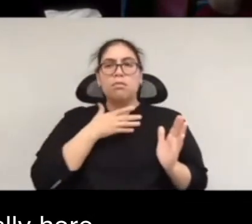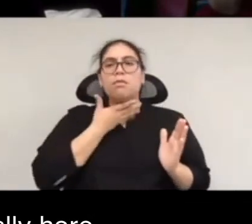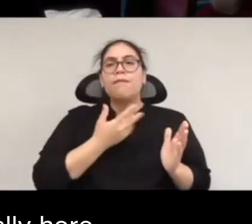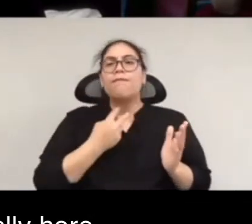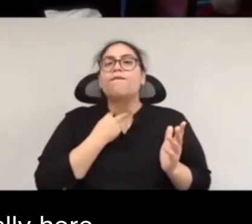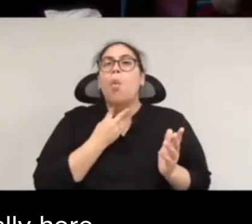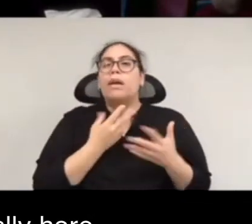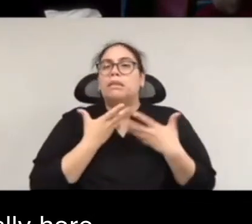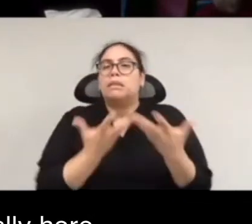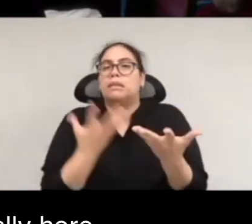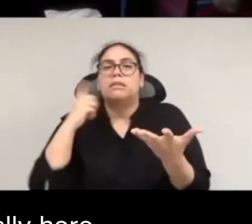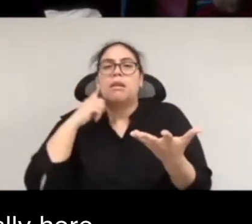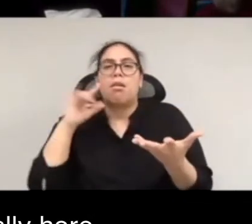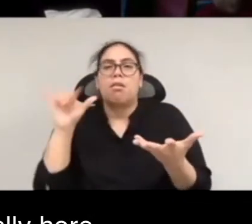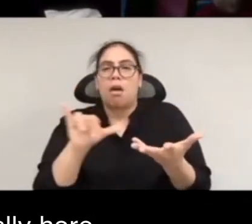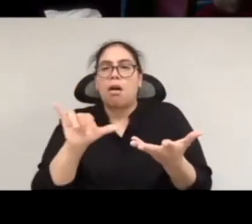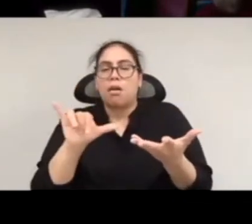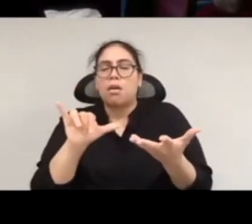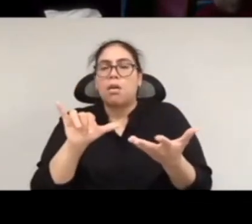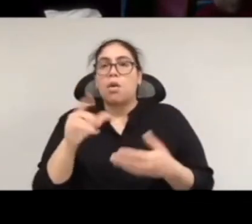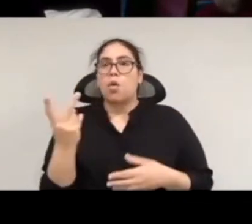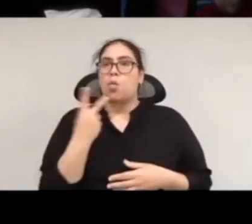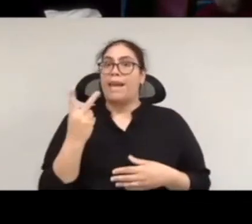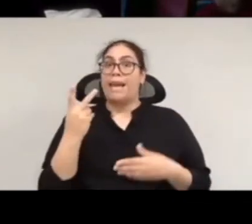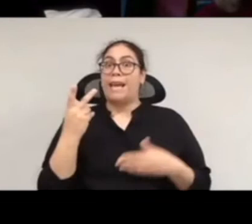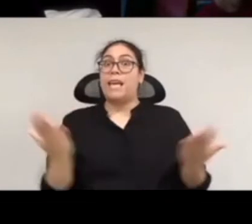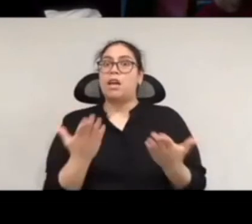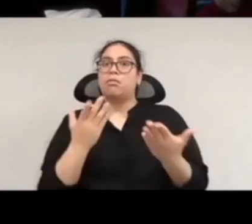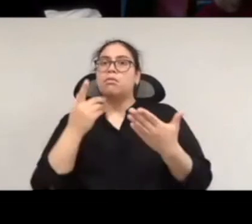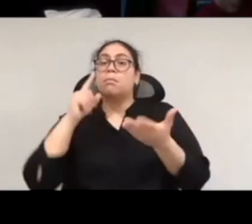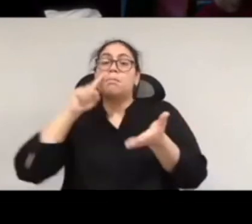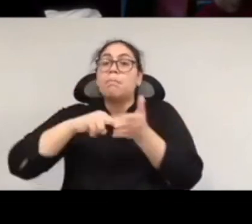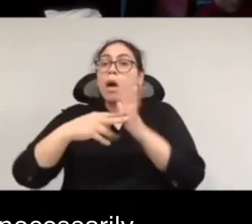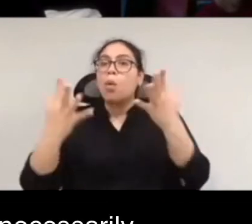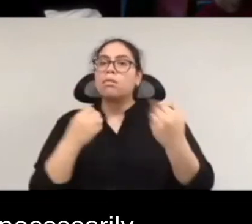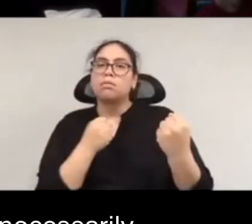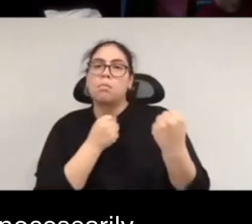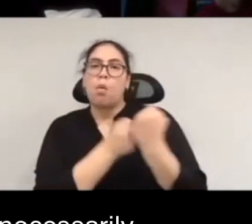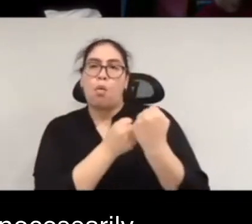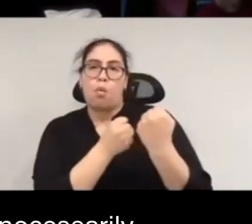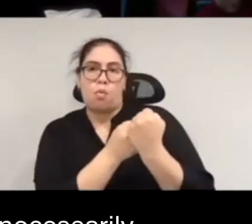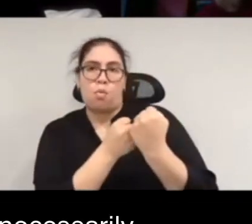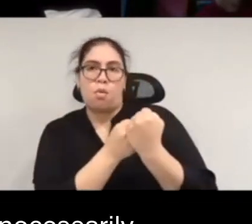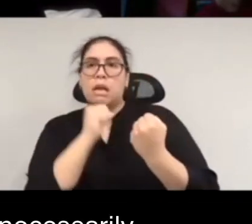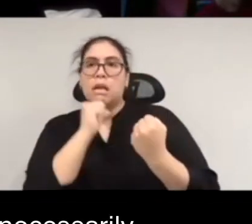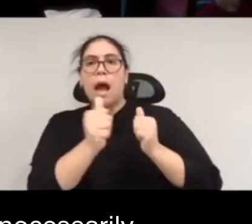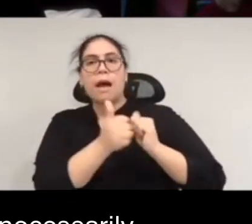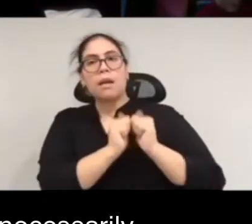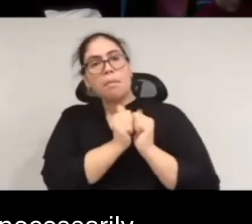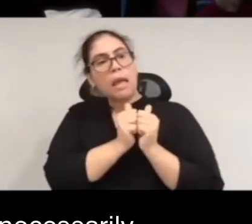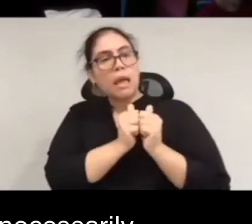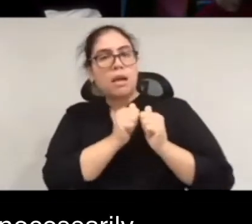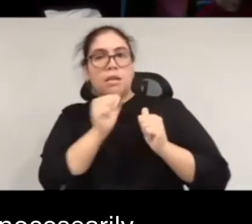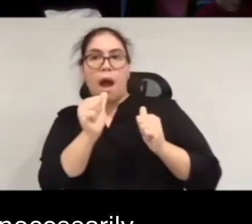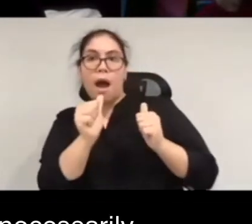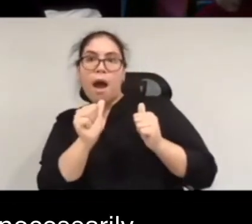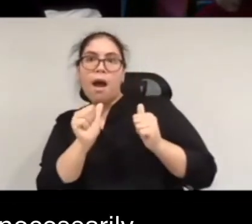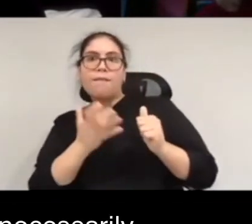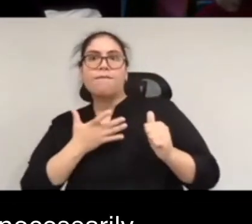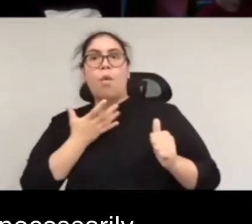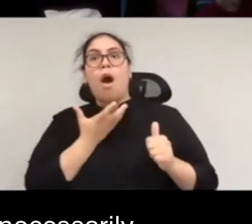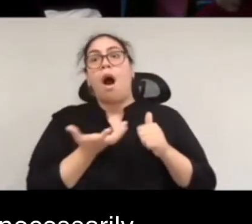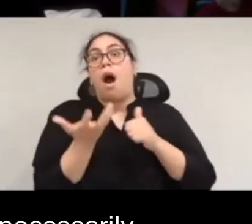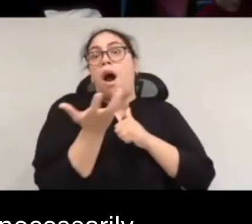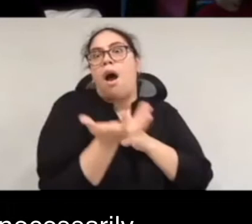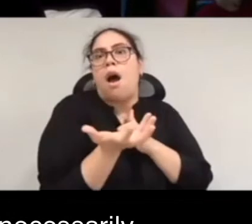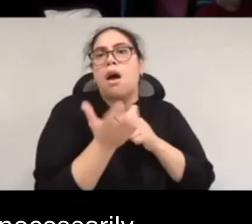here to complement the content. We're not here to compete with it. We're not here to necessarily overarch